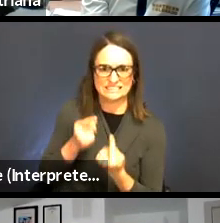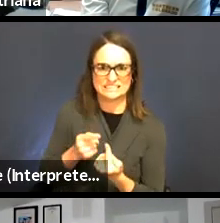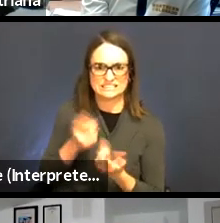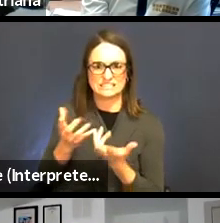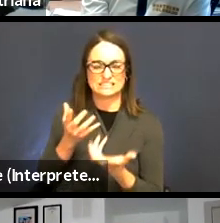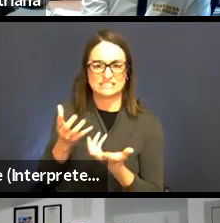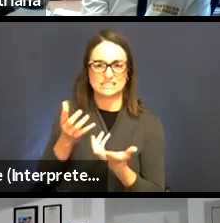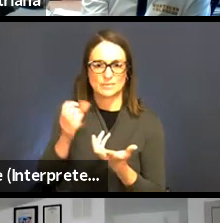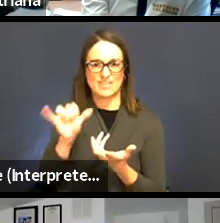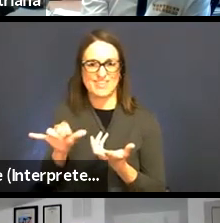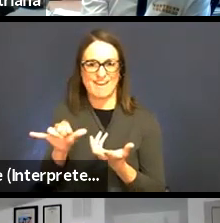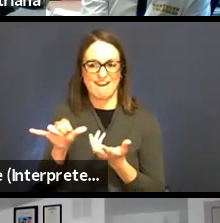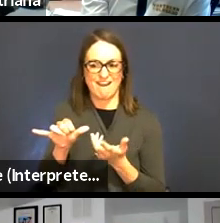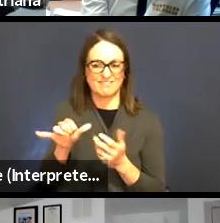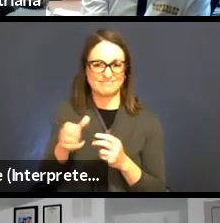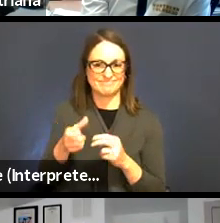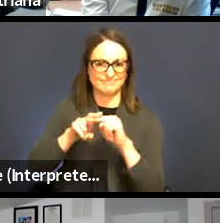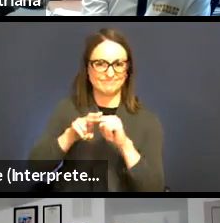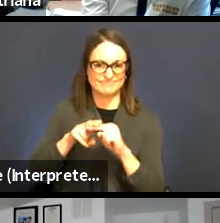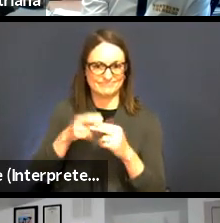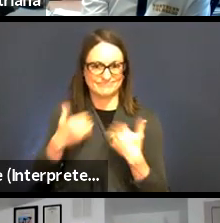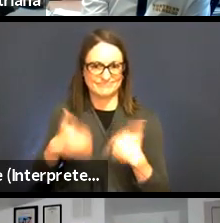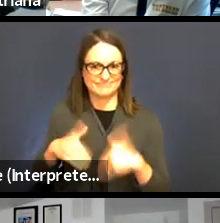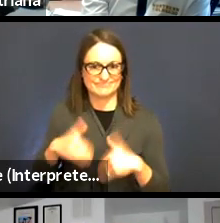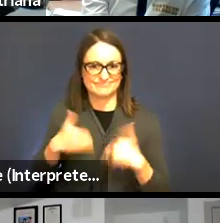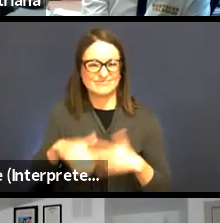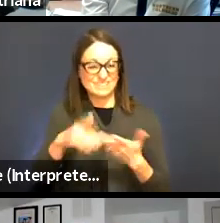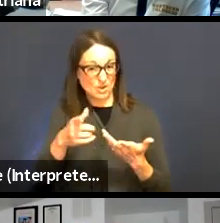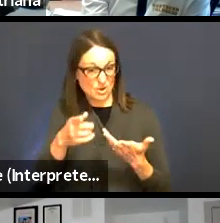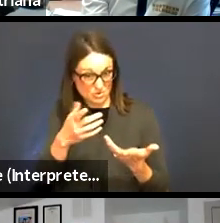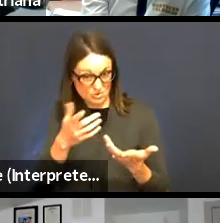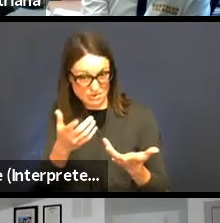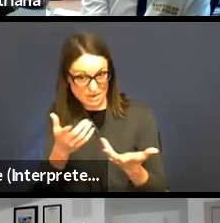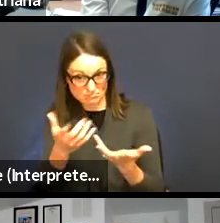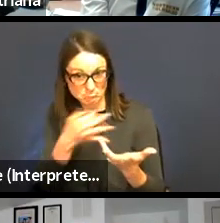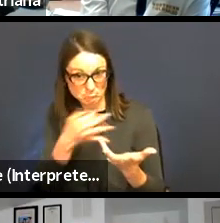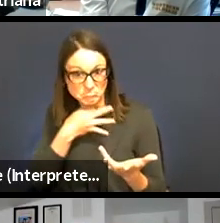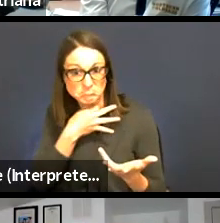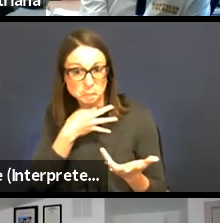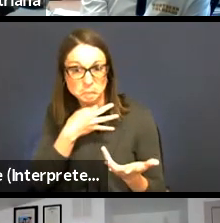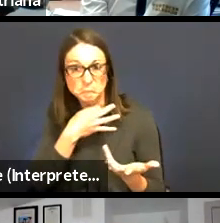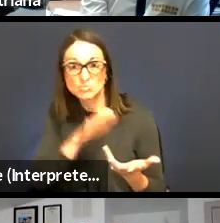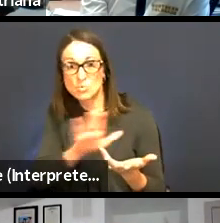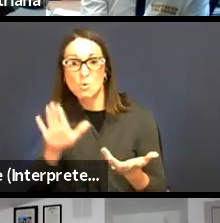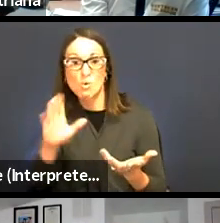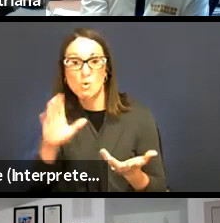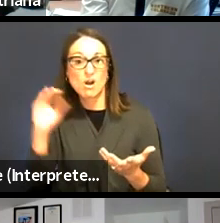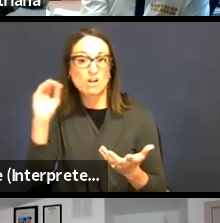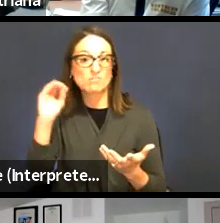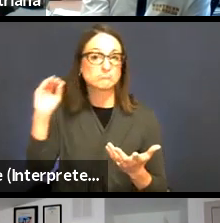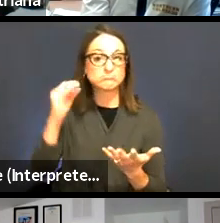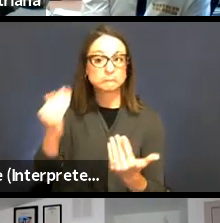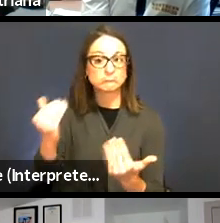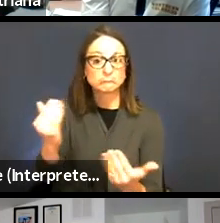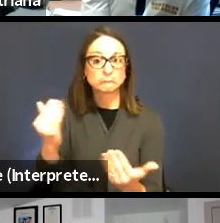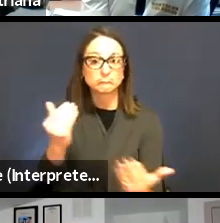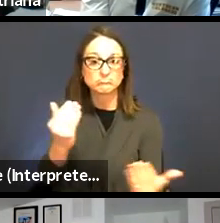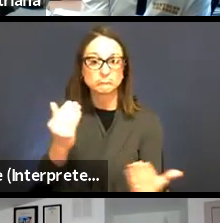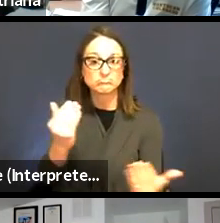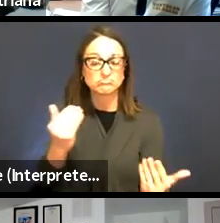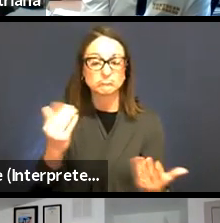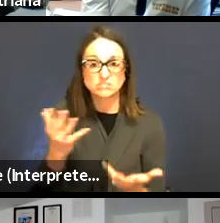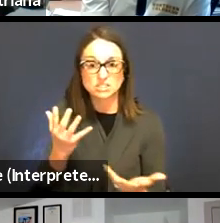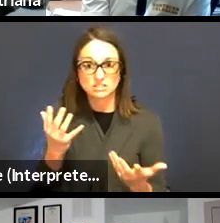slight fee increase. But I'd like to hear from others too, if you don't mind chiming in on